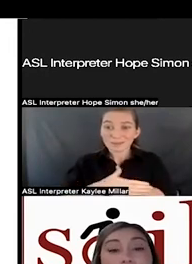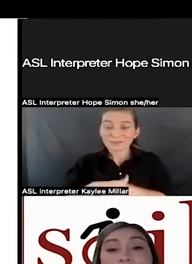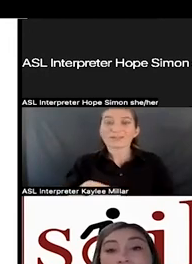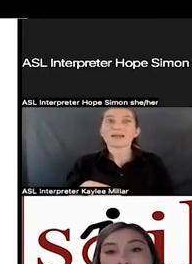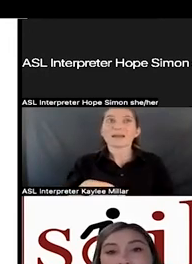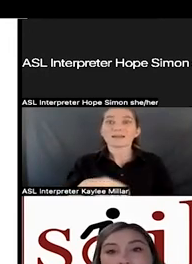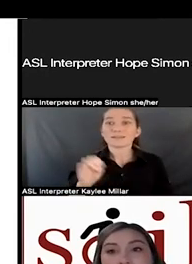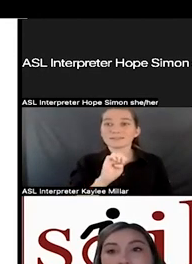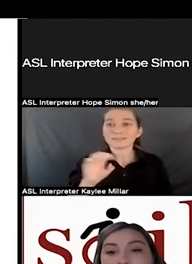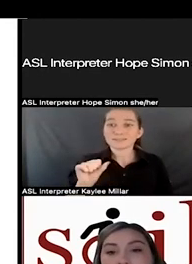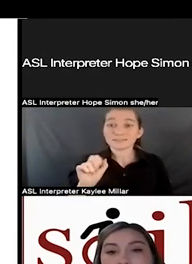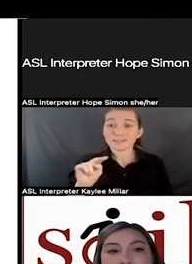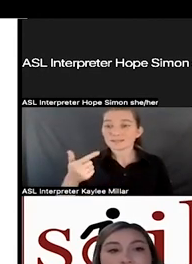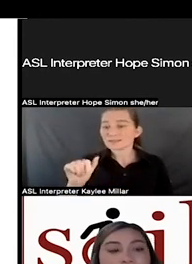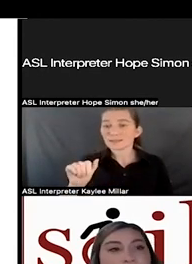and Pomona Valleys.